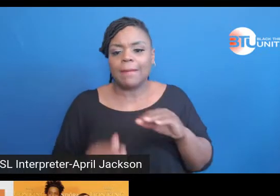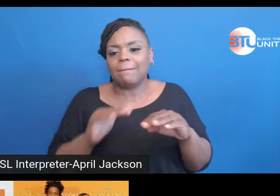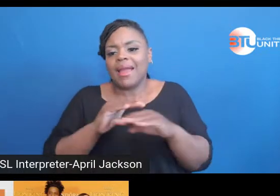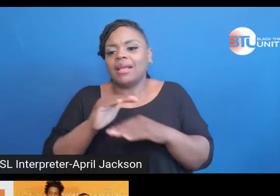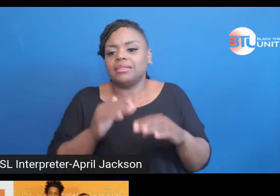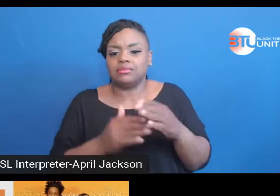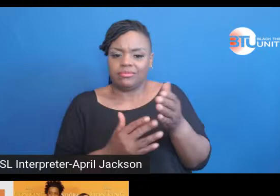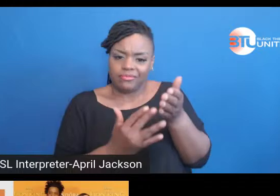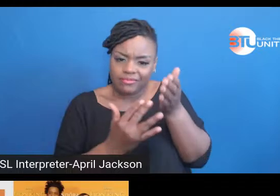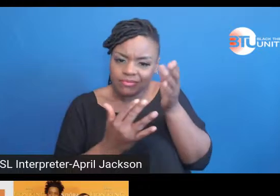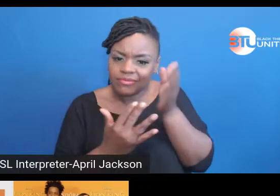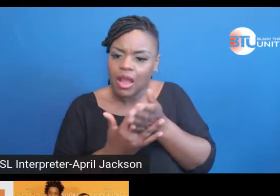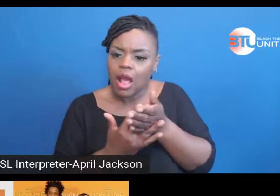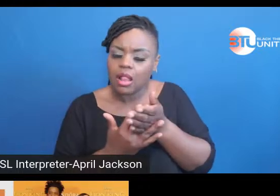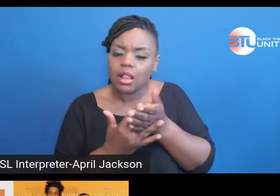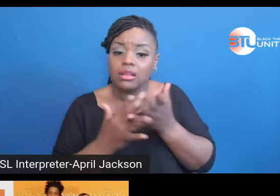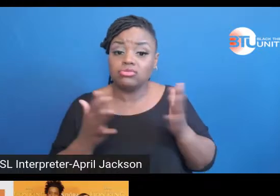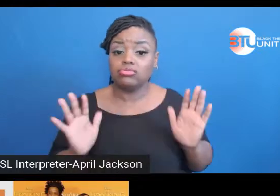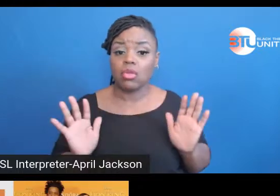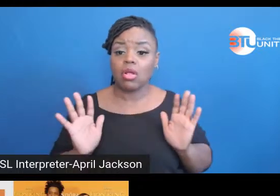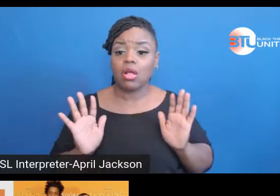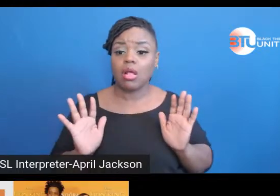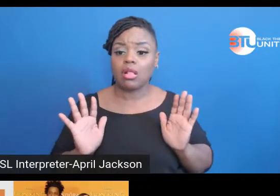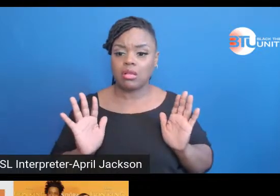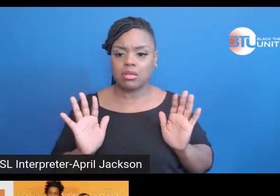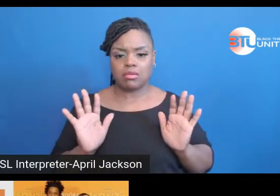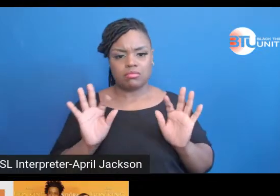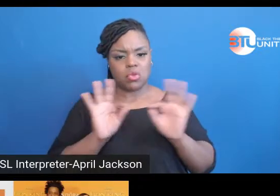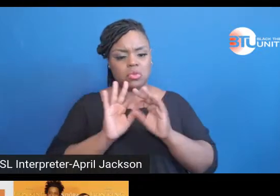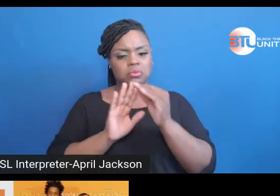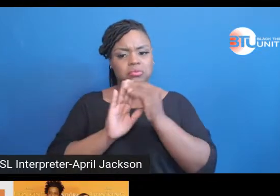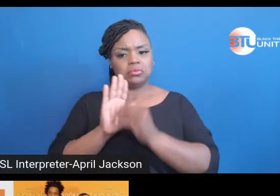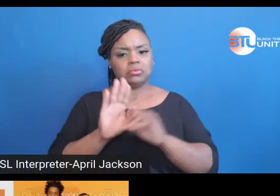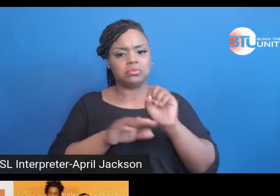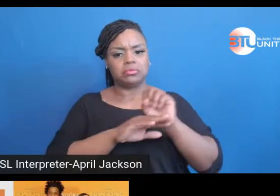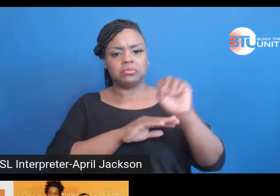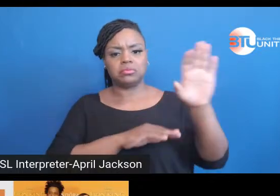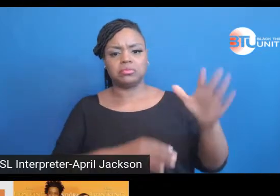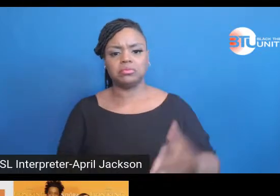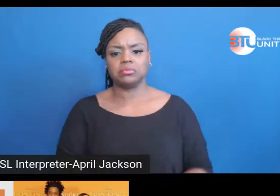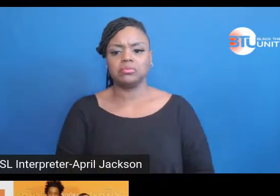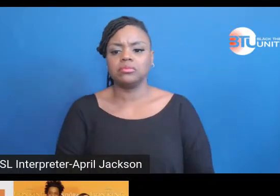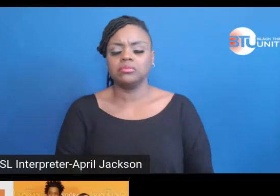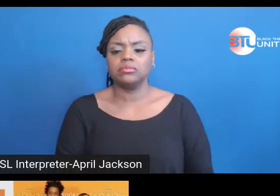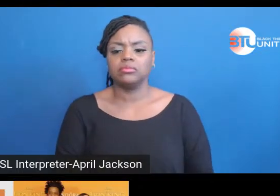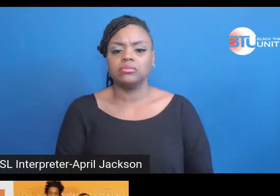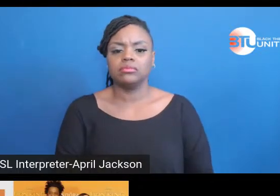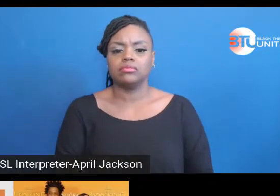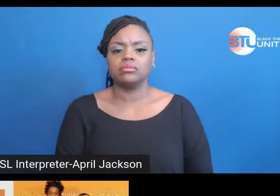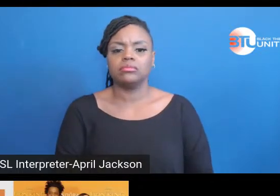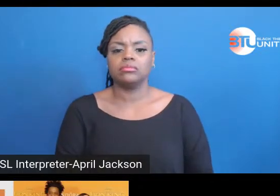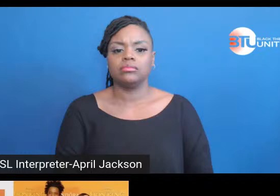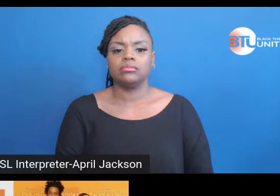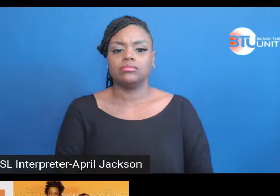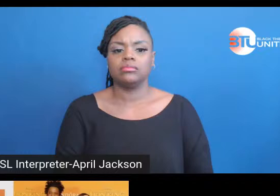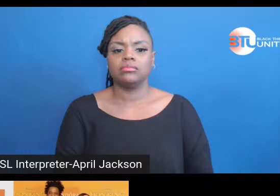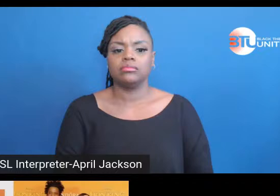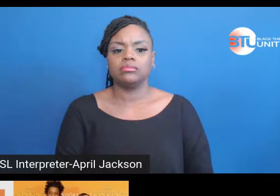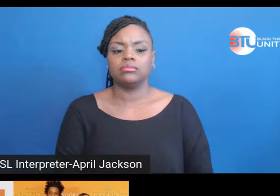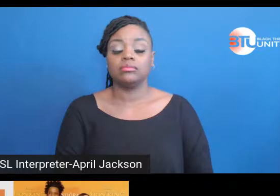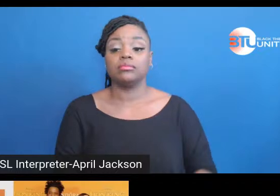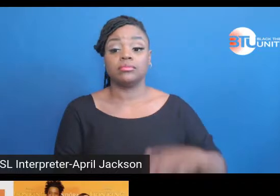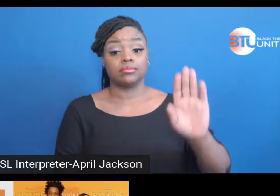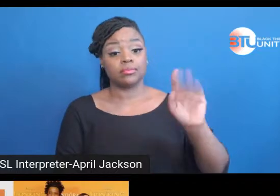It's a very simple form that you file. However, articles of organization that you file, you have to publish